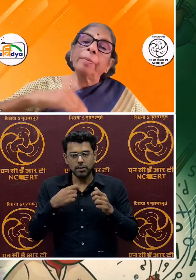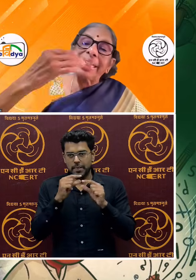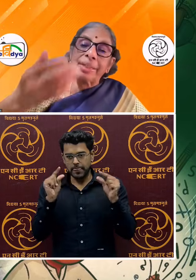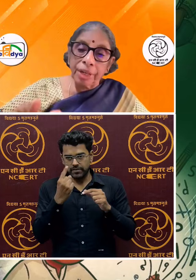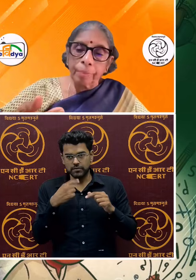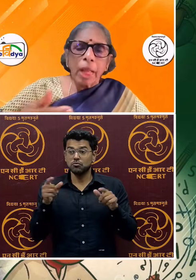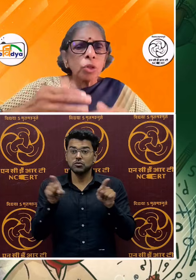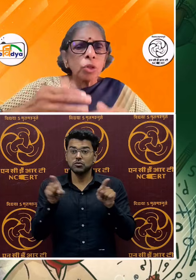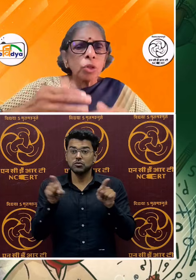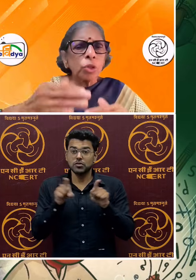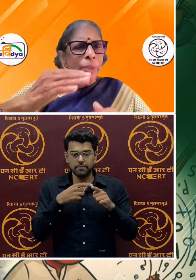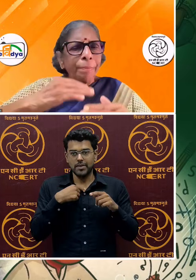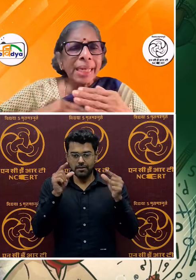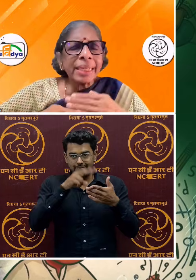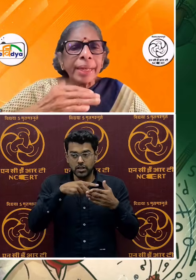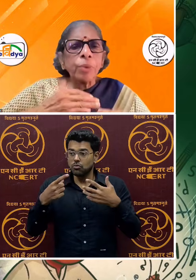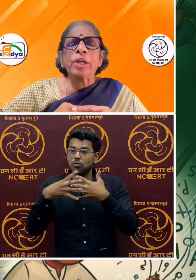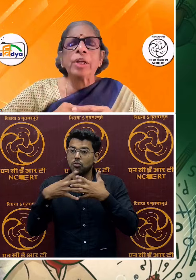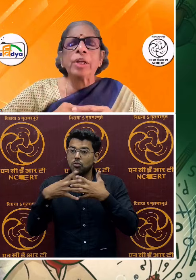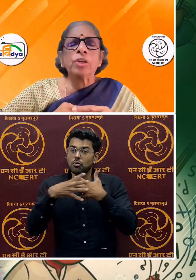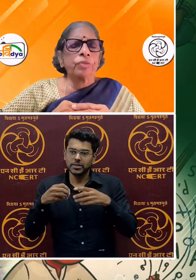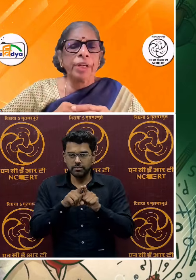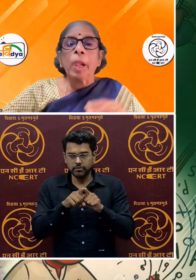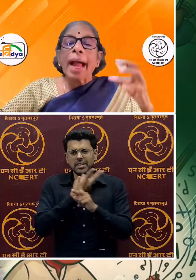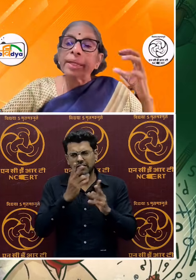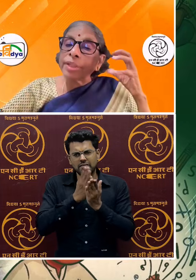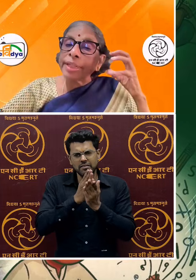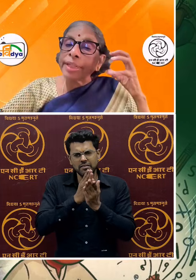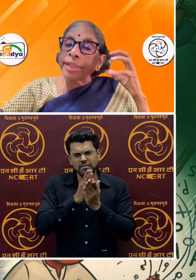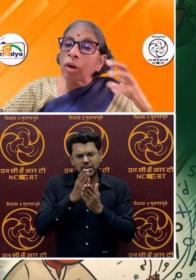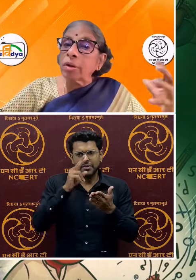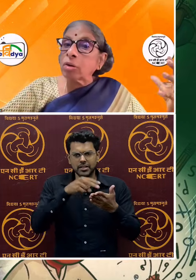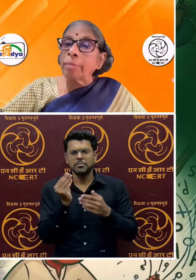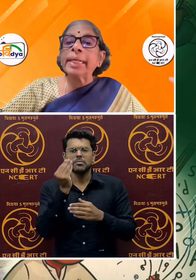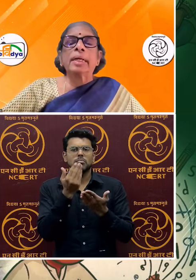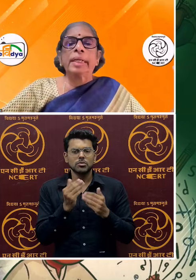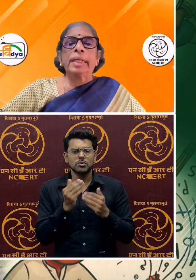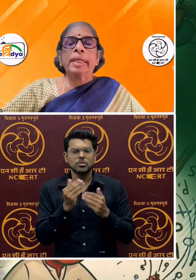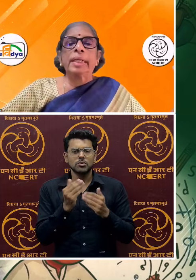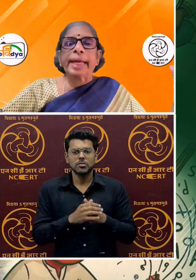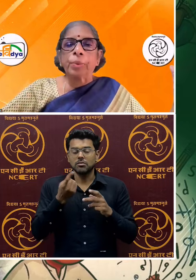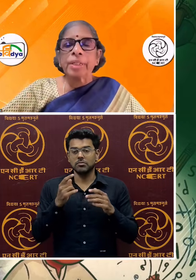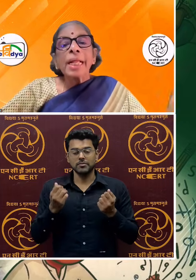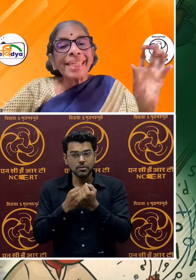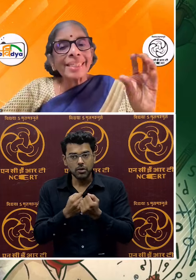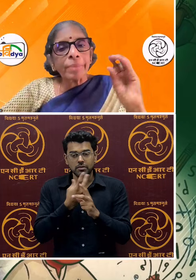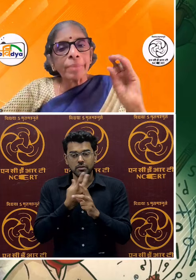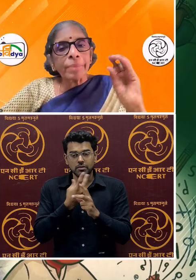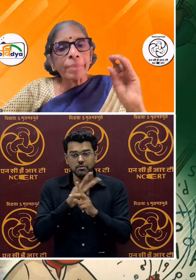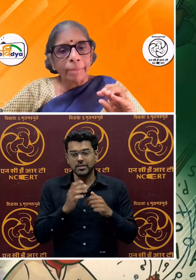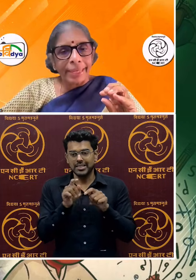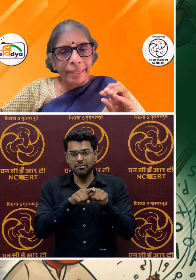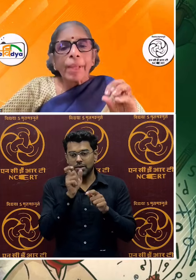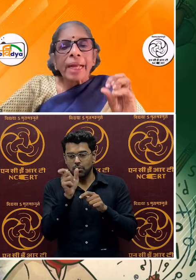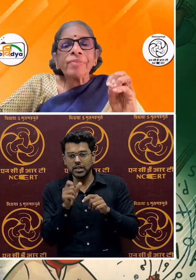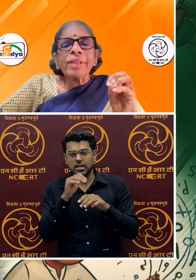or repeated reading. So you can build in many ways of reading and take all the commonly occurring sight words, teach them